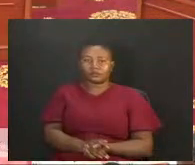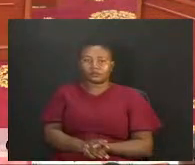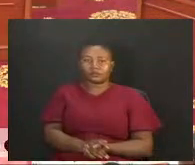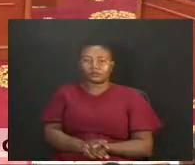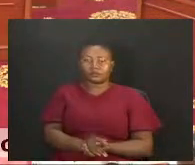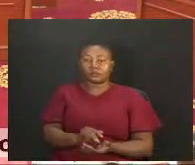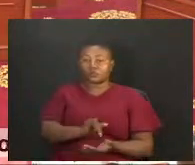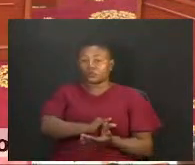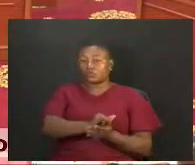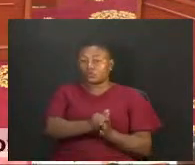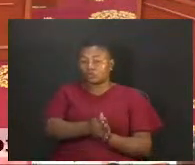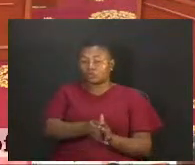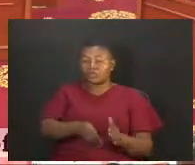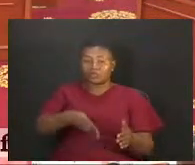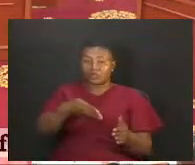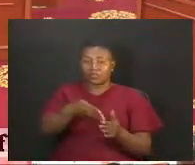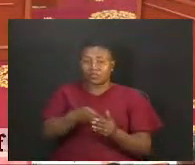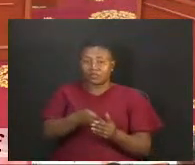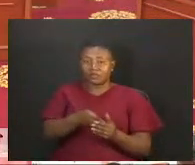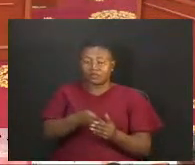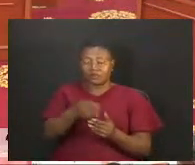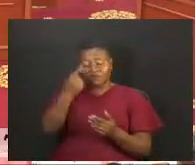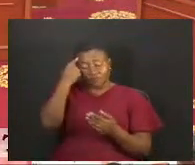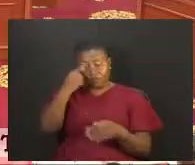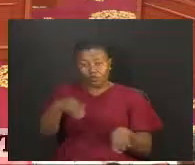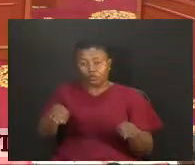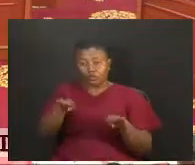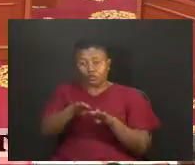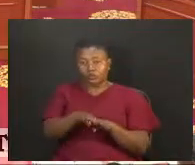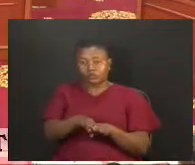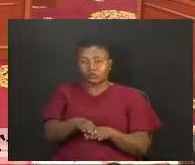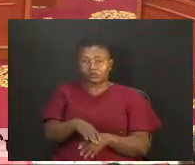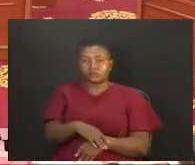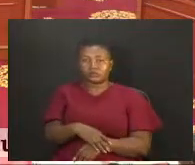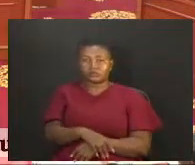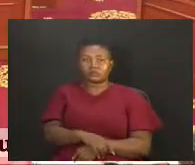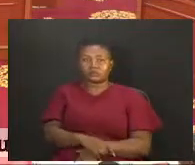Those against the motion for adjournment, say no.